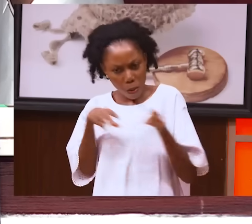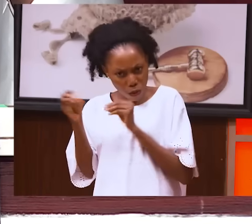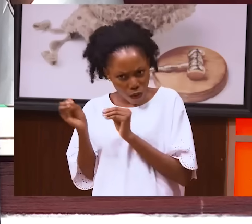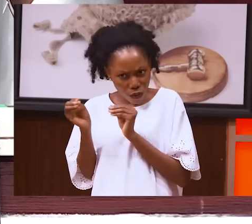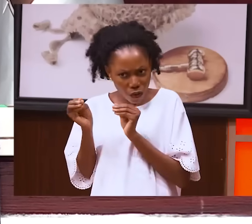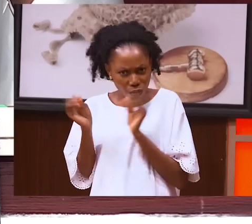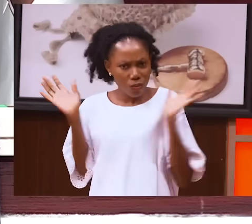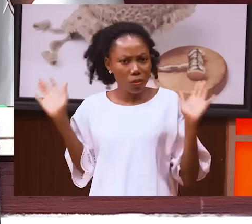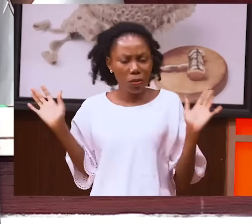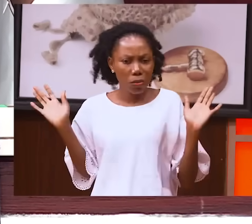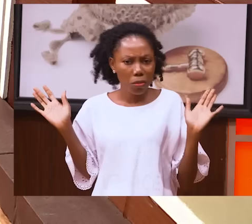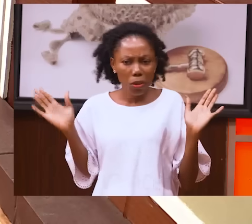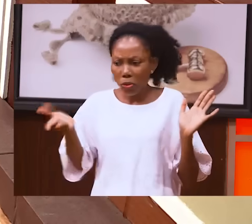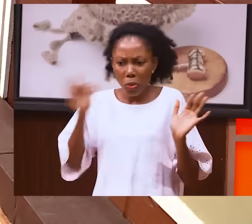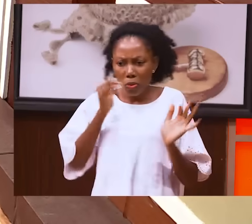You can